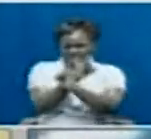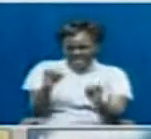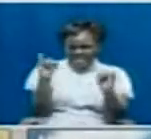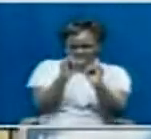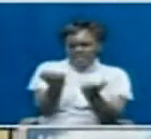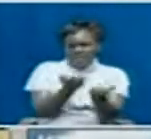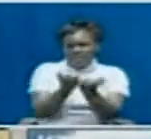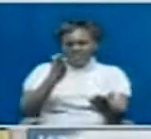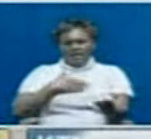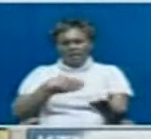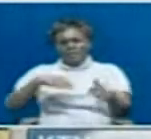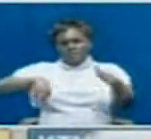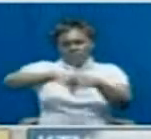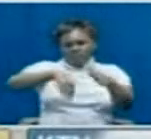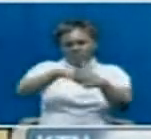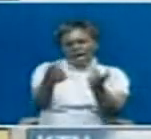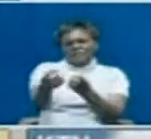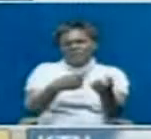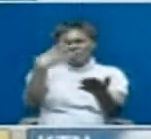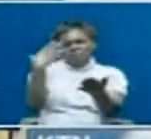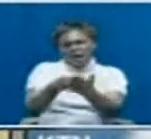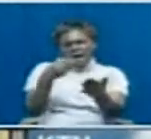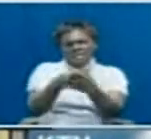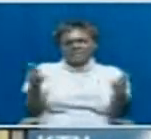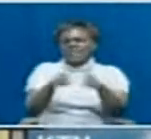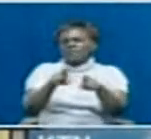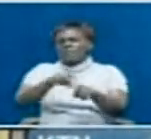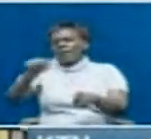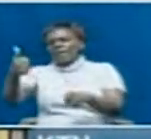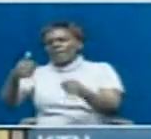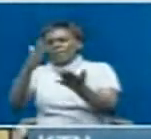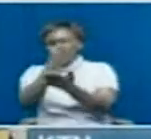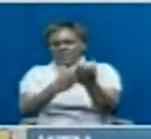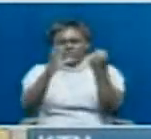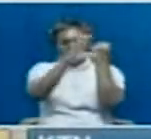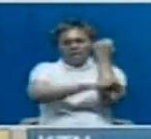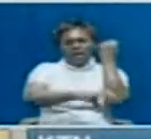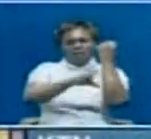our business and football will start attracting mega money as it does in other parts of the country, other parts of the world.